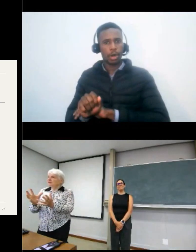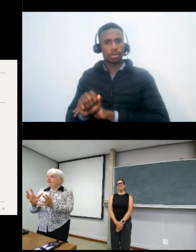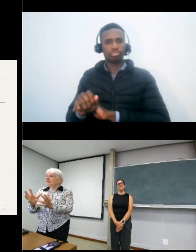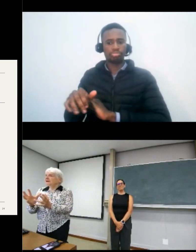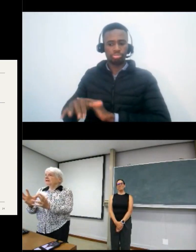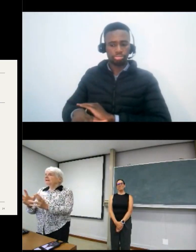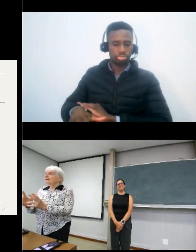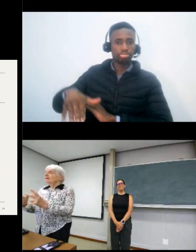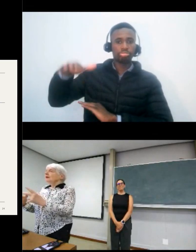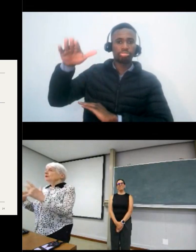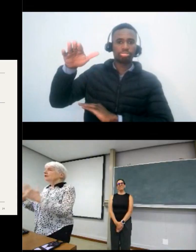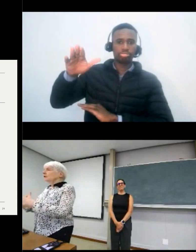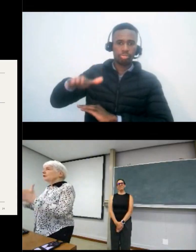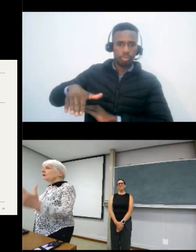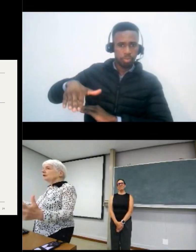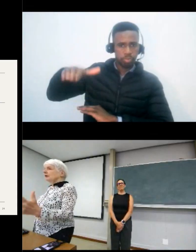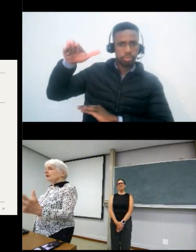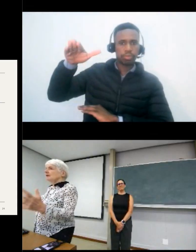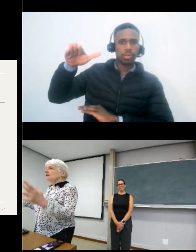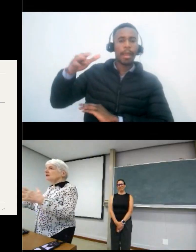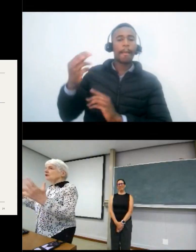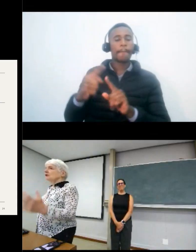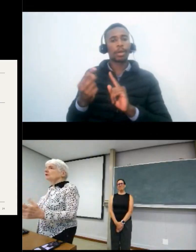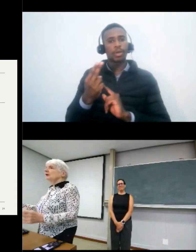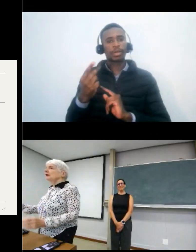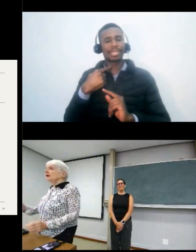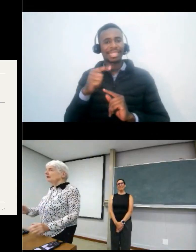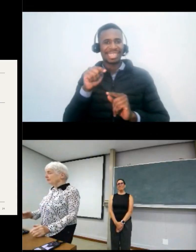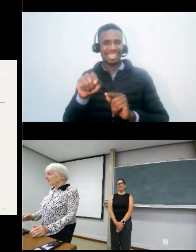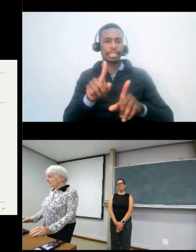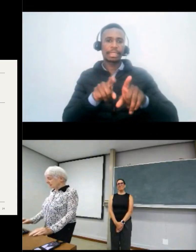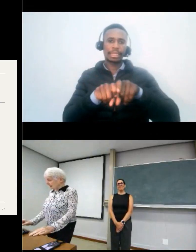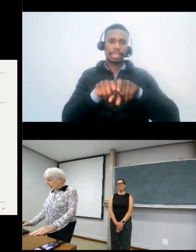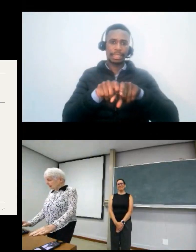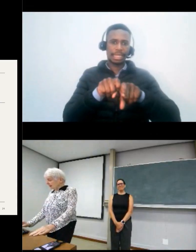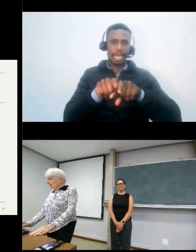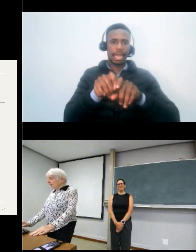study, only 15. We've got all the rest to